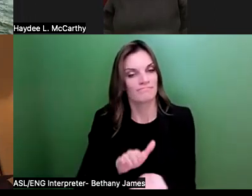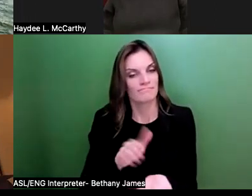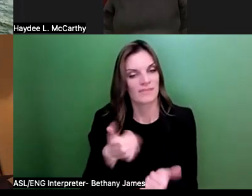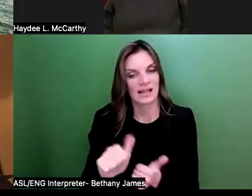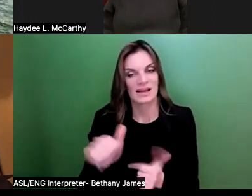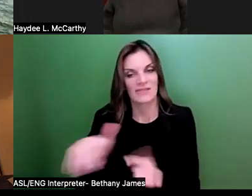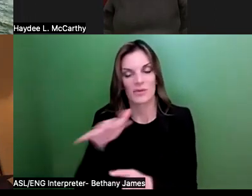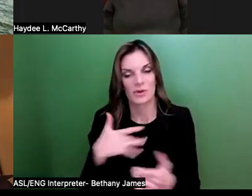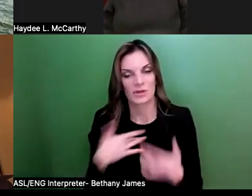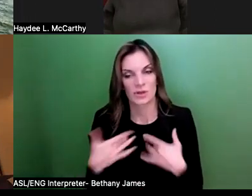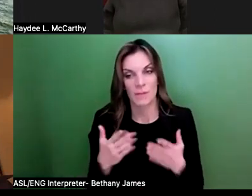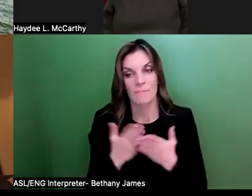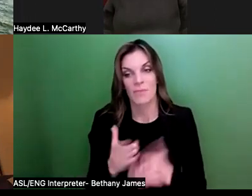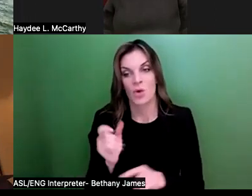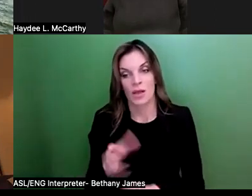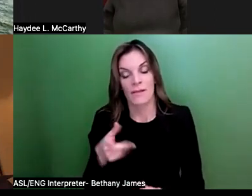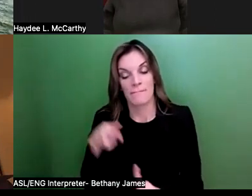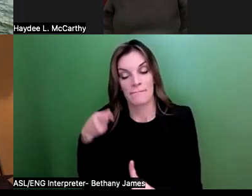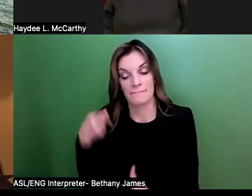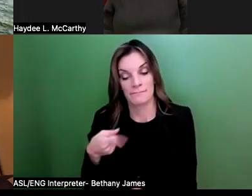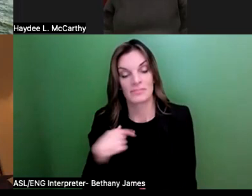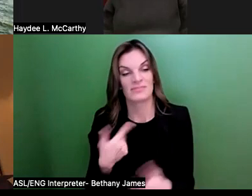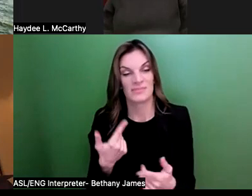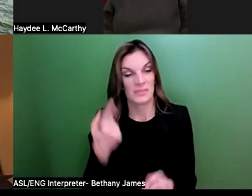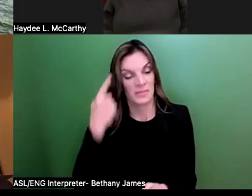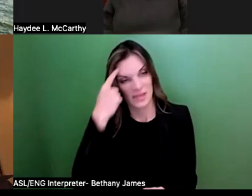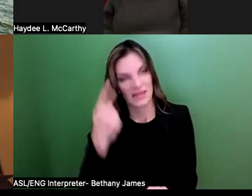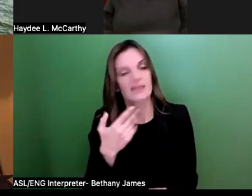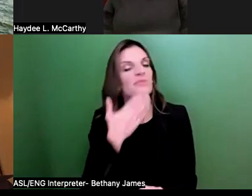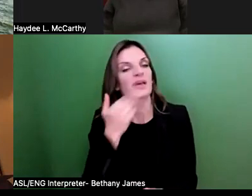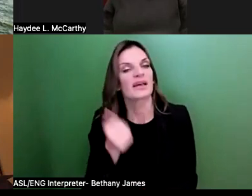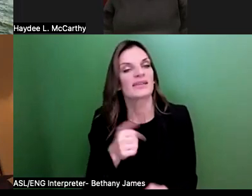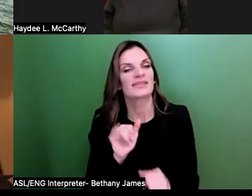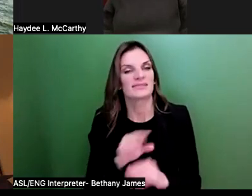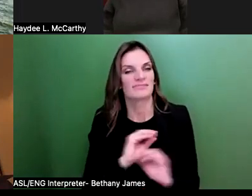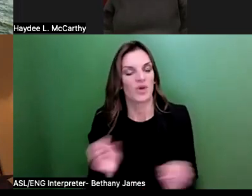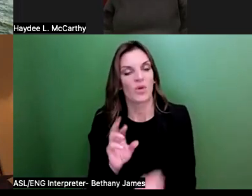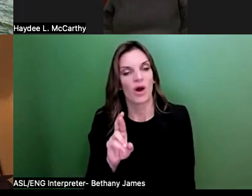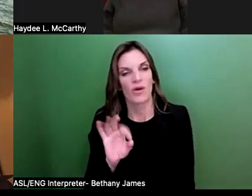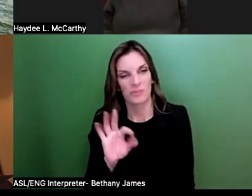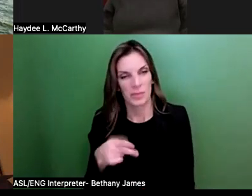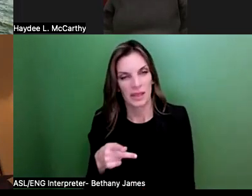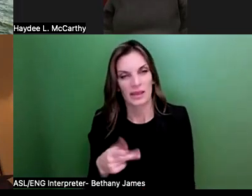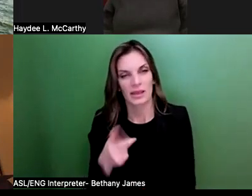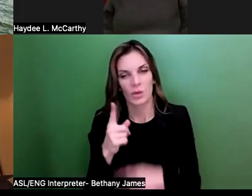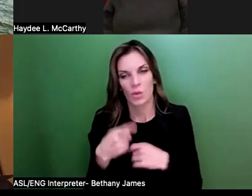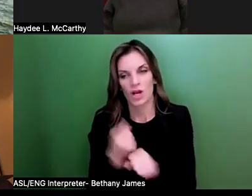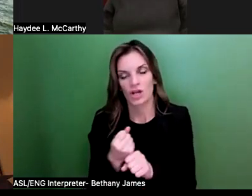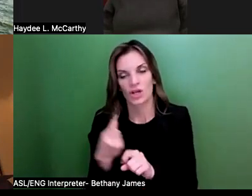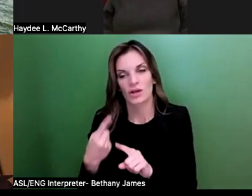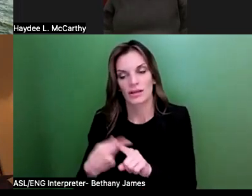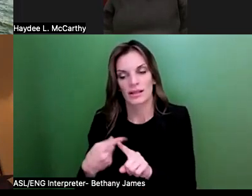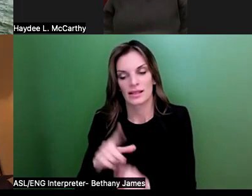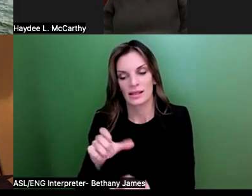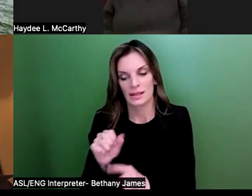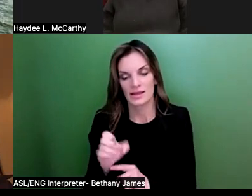itself, I would try to not issue RFPs and not issue, one-year leases to see if someone